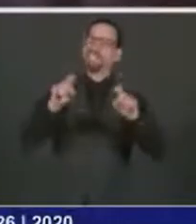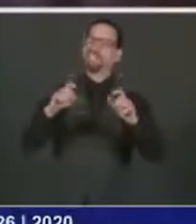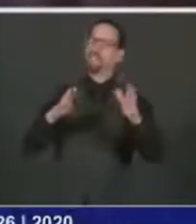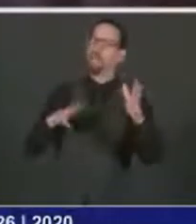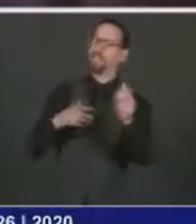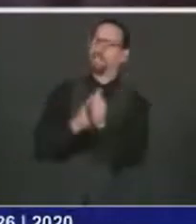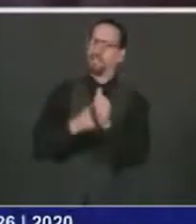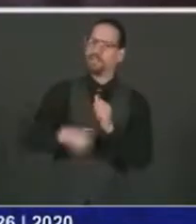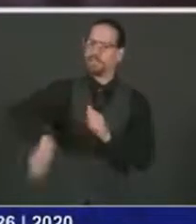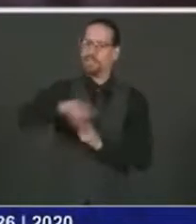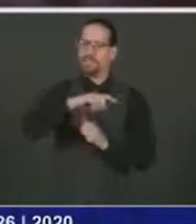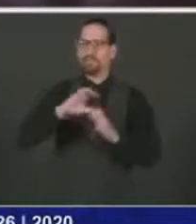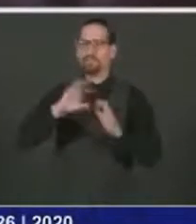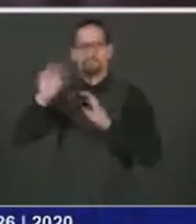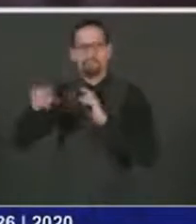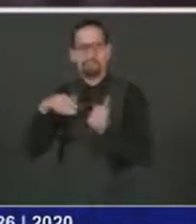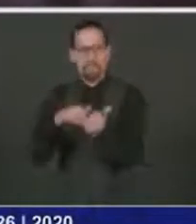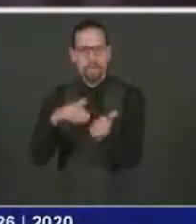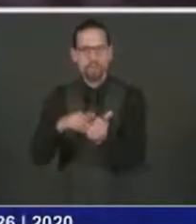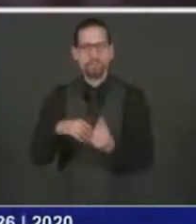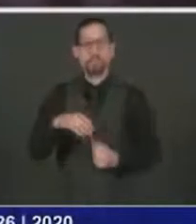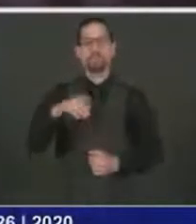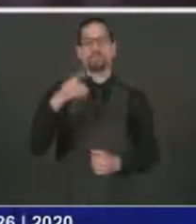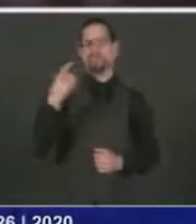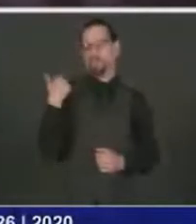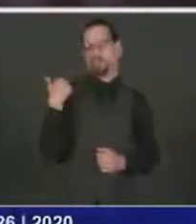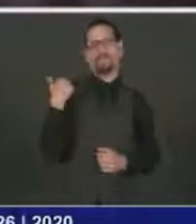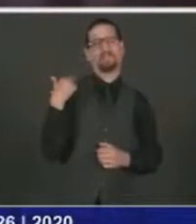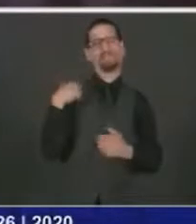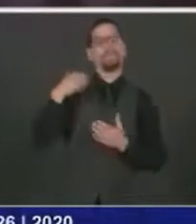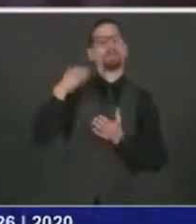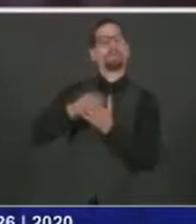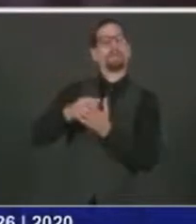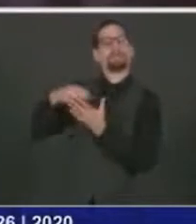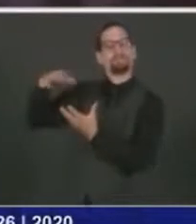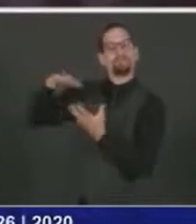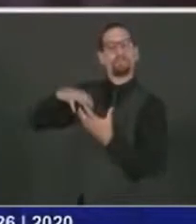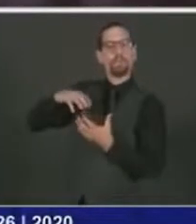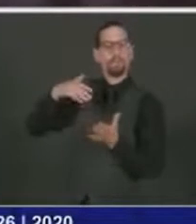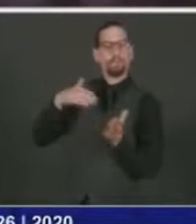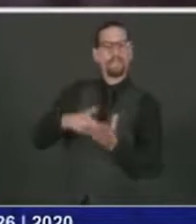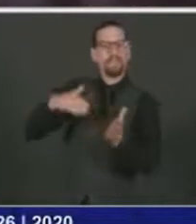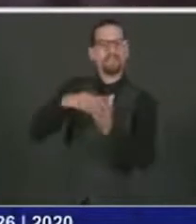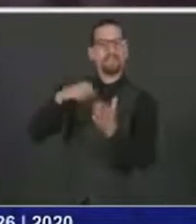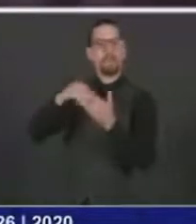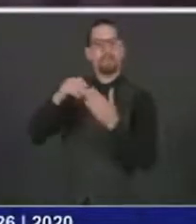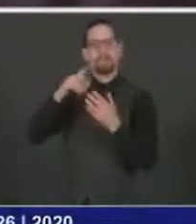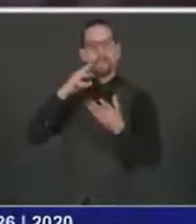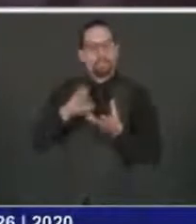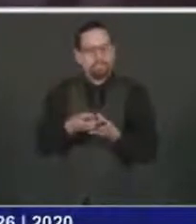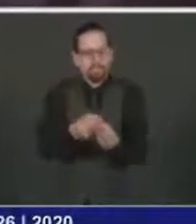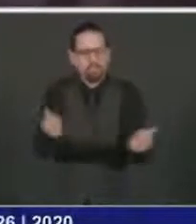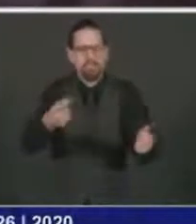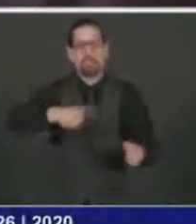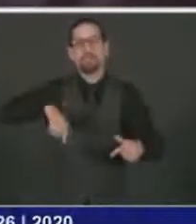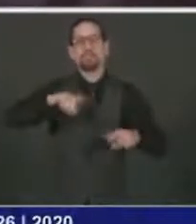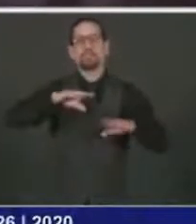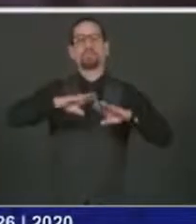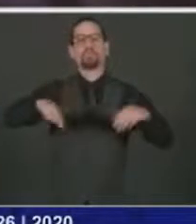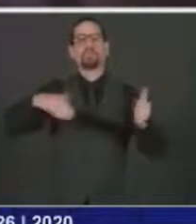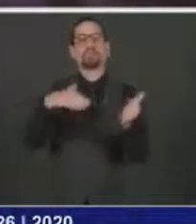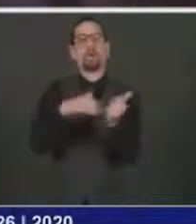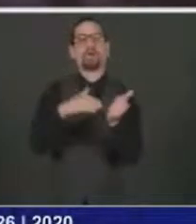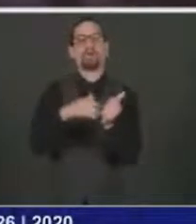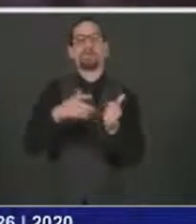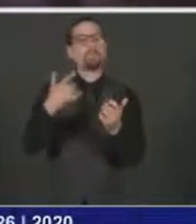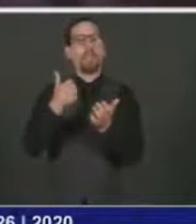to support pediatricians in order to be able to do this. And they're going to get very creative to make it very convenient